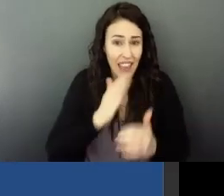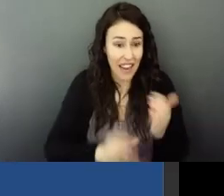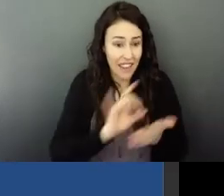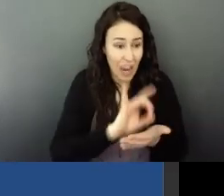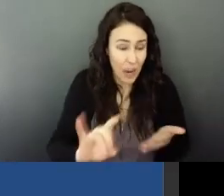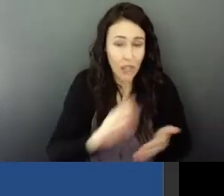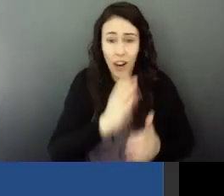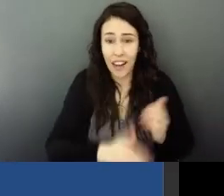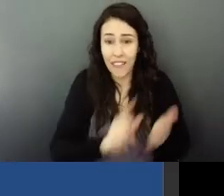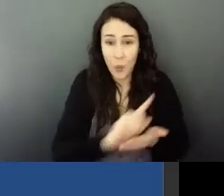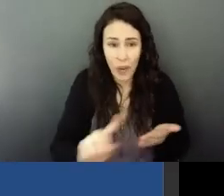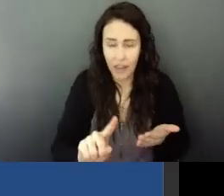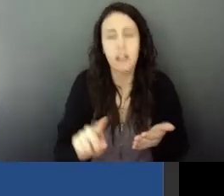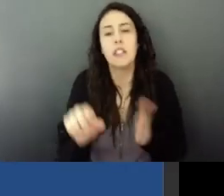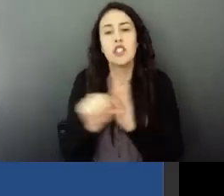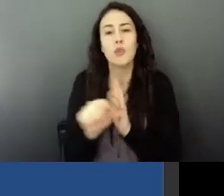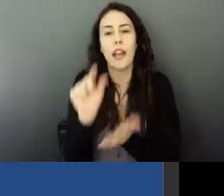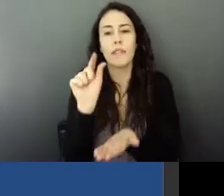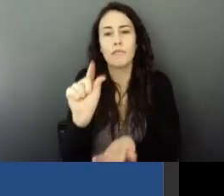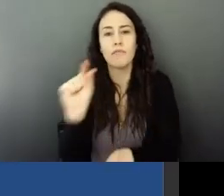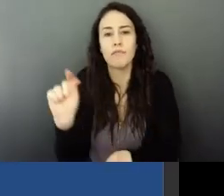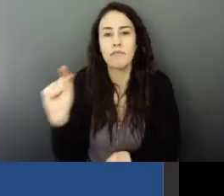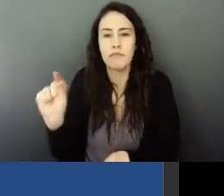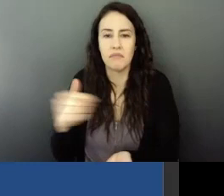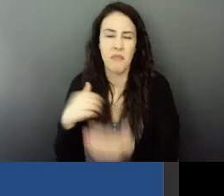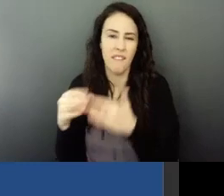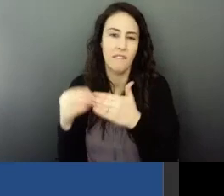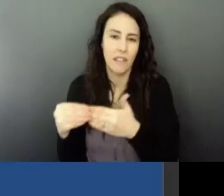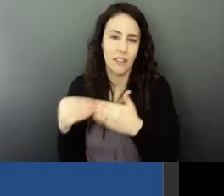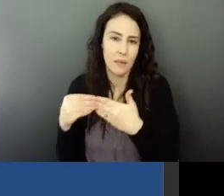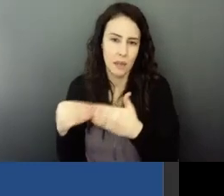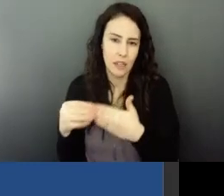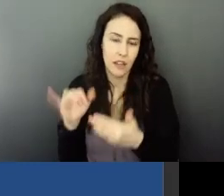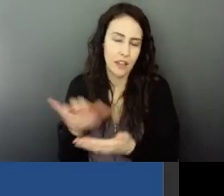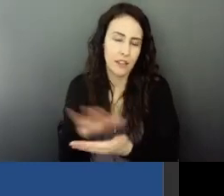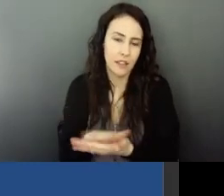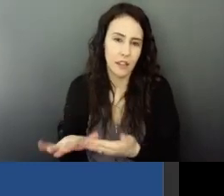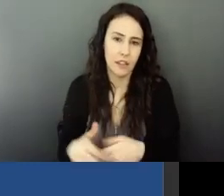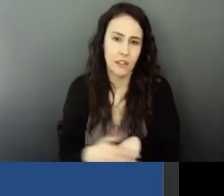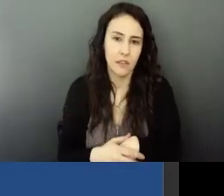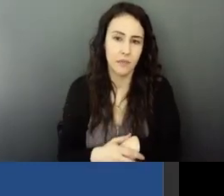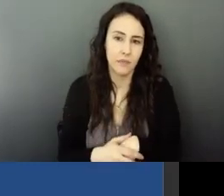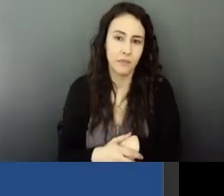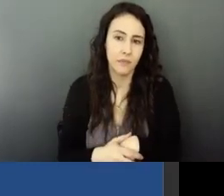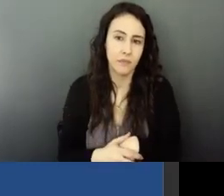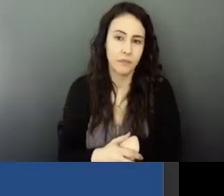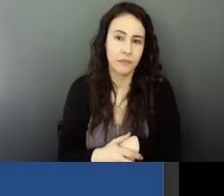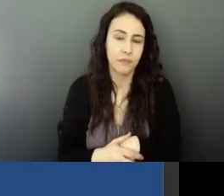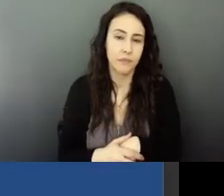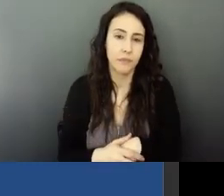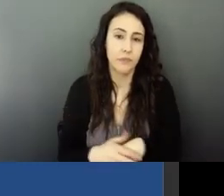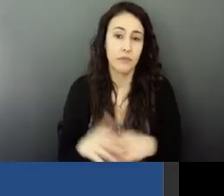there. But it's in bite-sized pieces, and it has that flexibility, which is nice. With the teaching